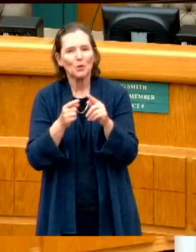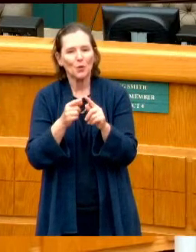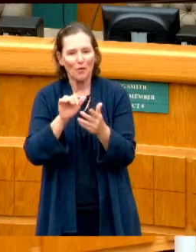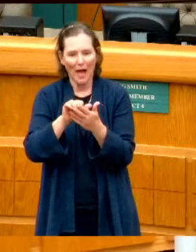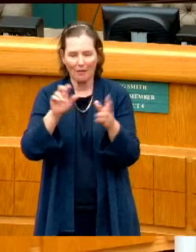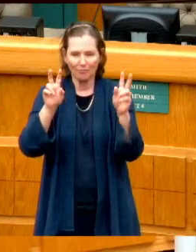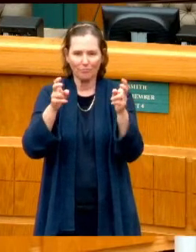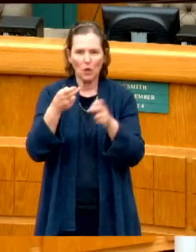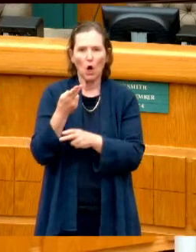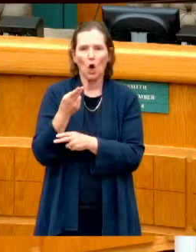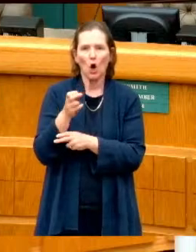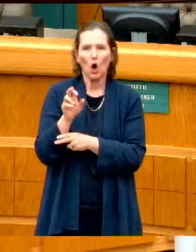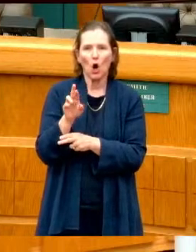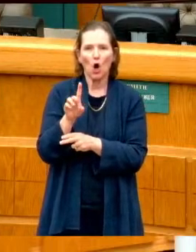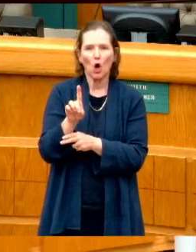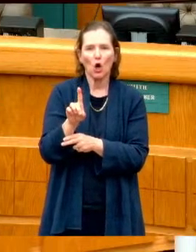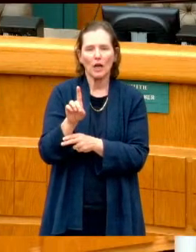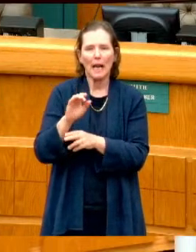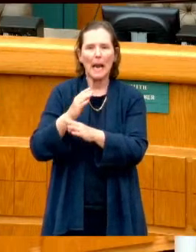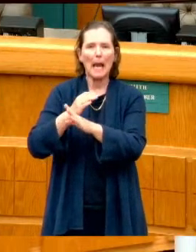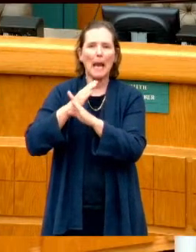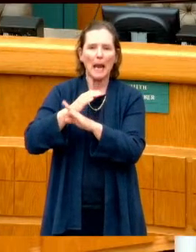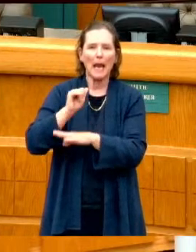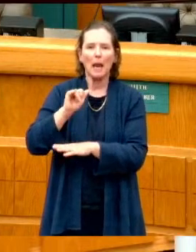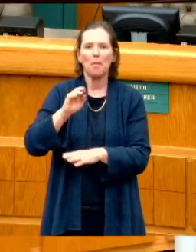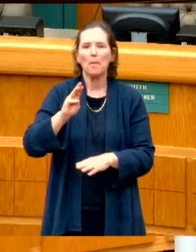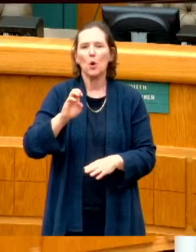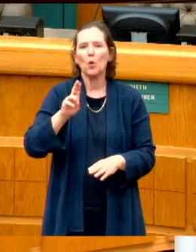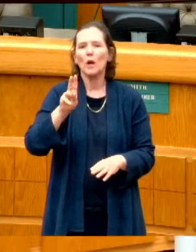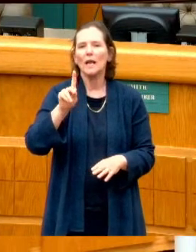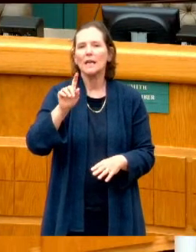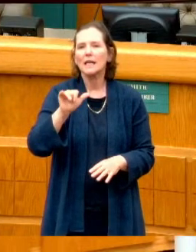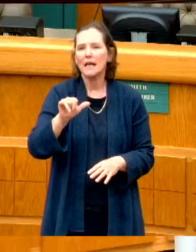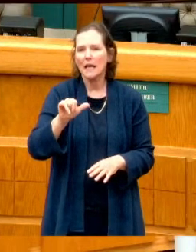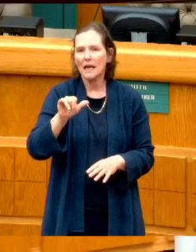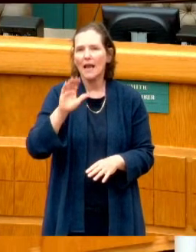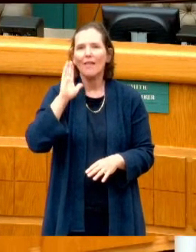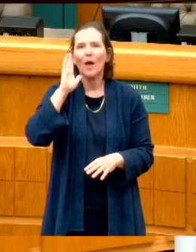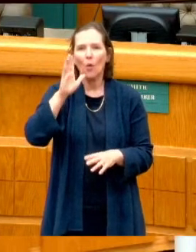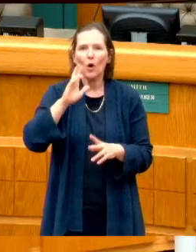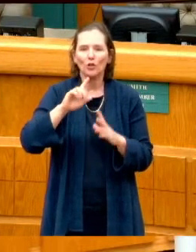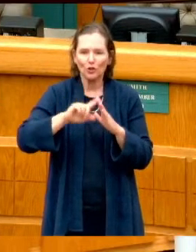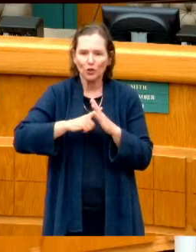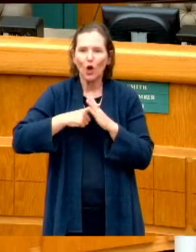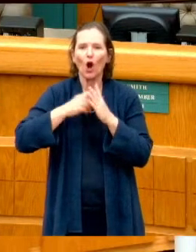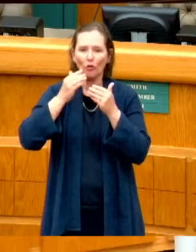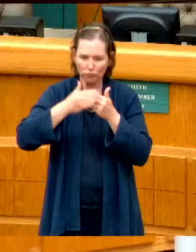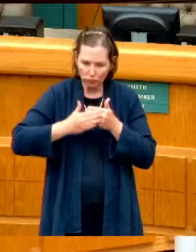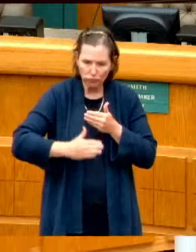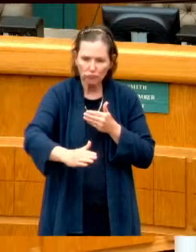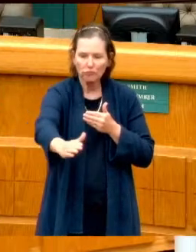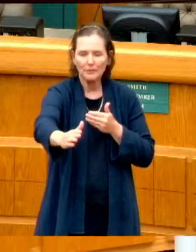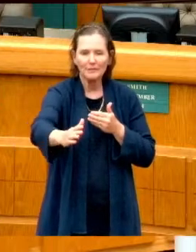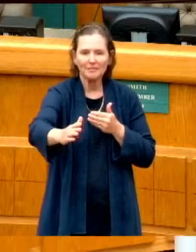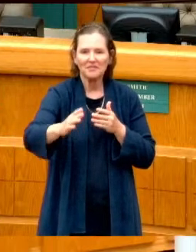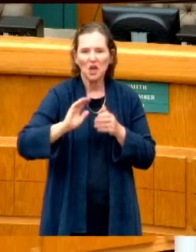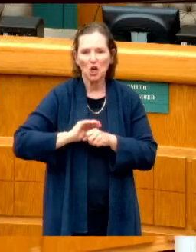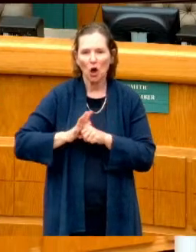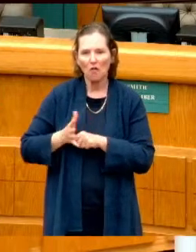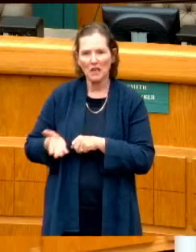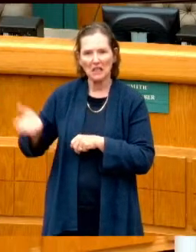put COVID-19 in our history books. I know that's what we're all desiring. I feel it so